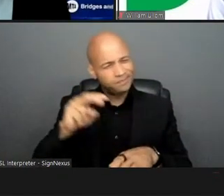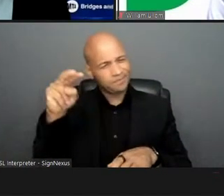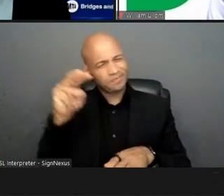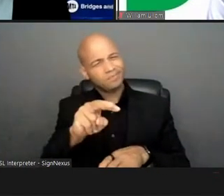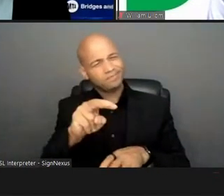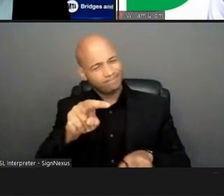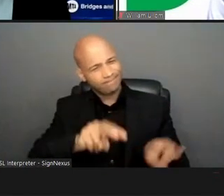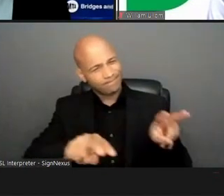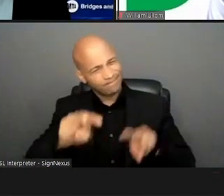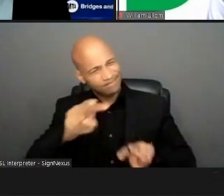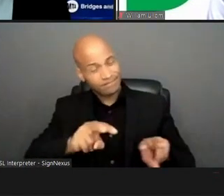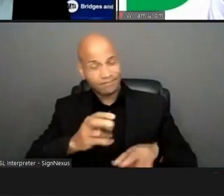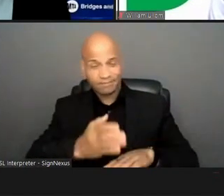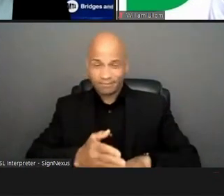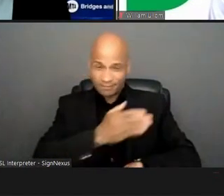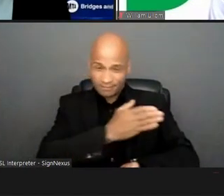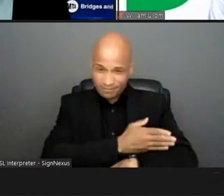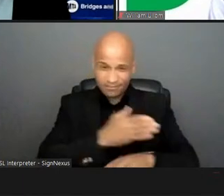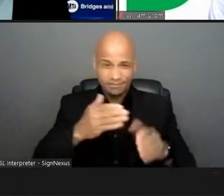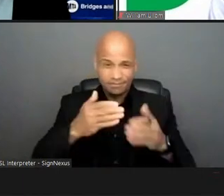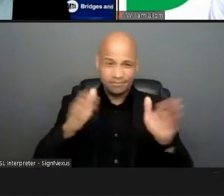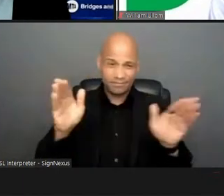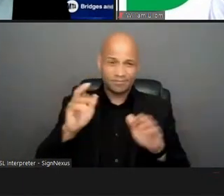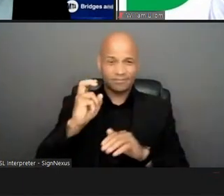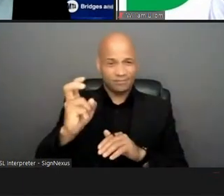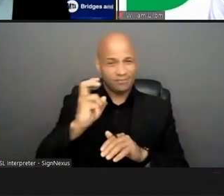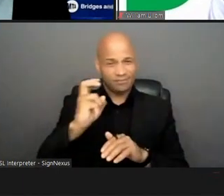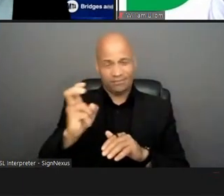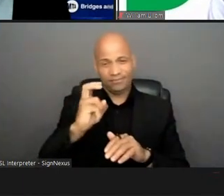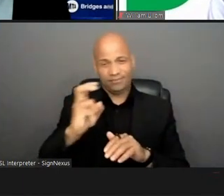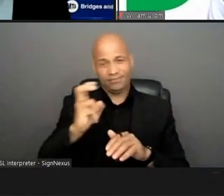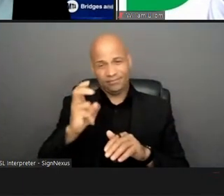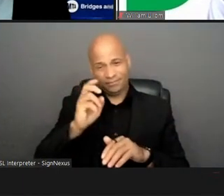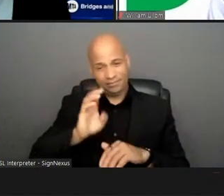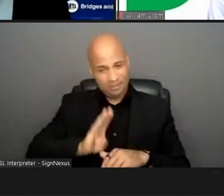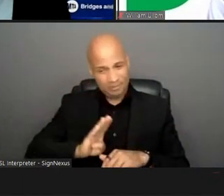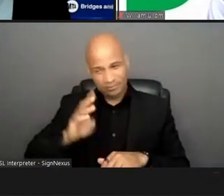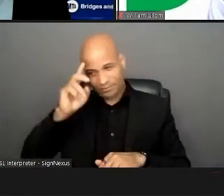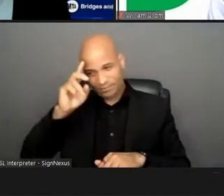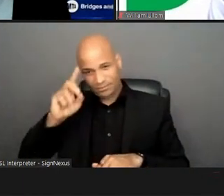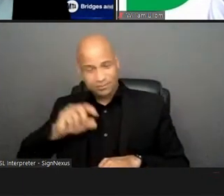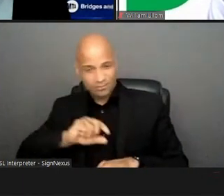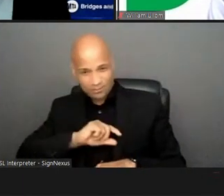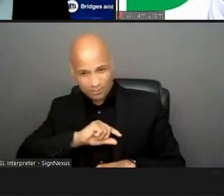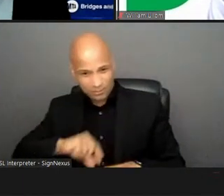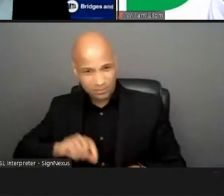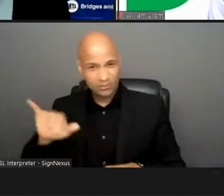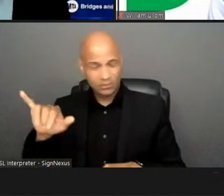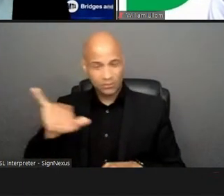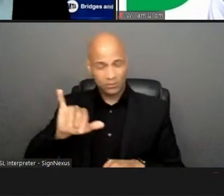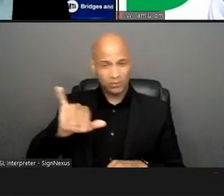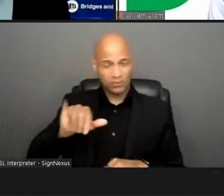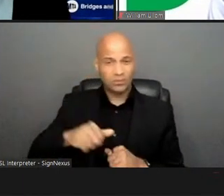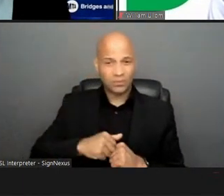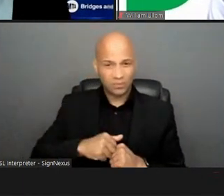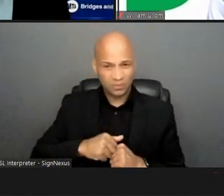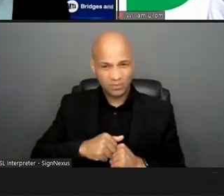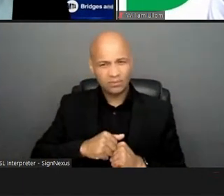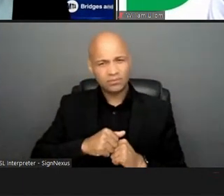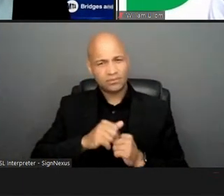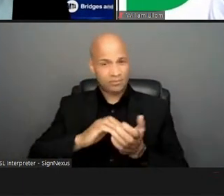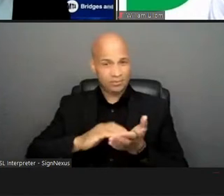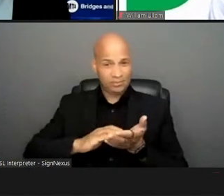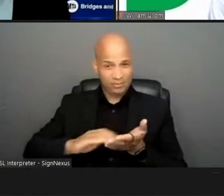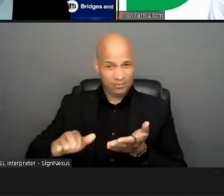absolutely need to improve public transit options for people in Brooklyn and Queens as for exemptions I've listened to many people's